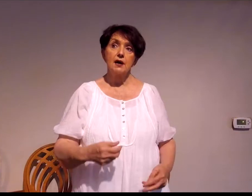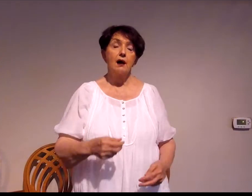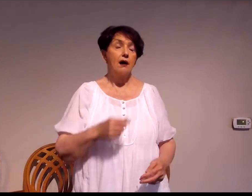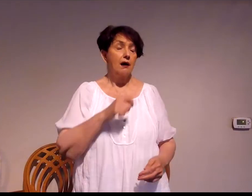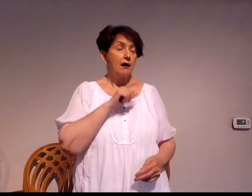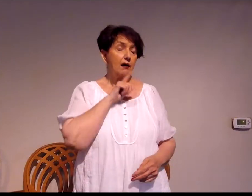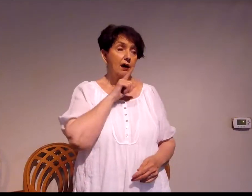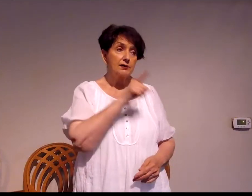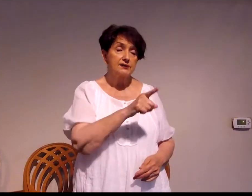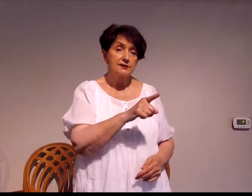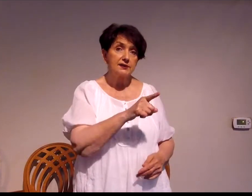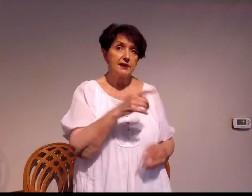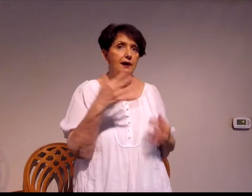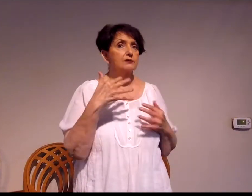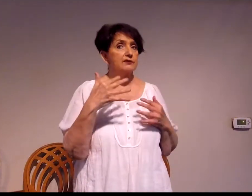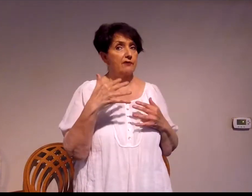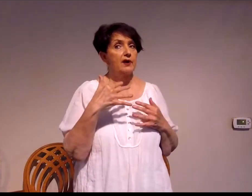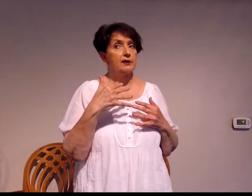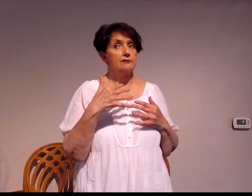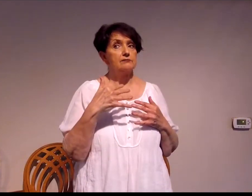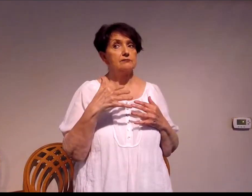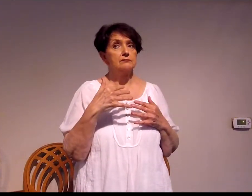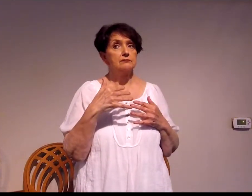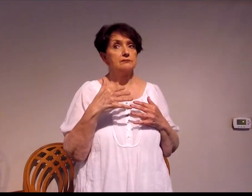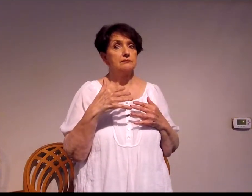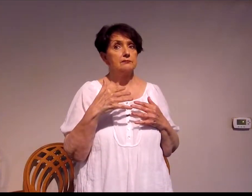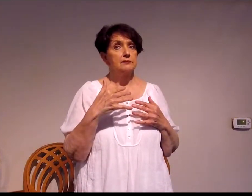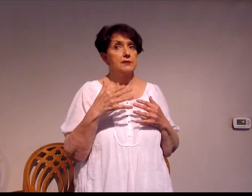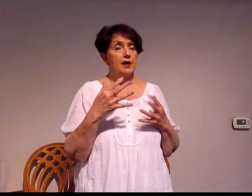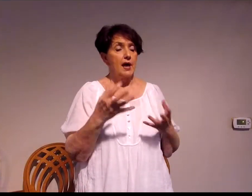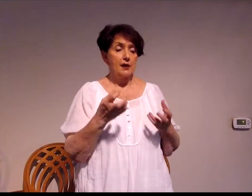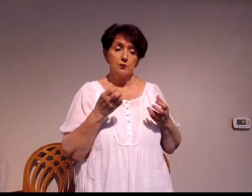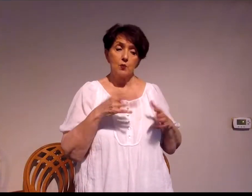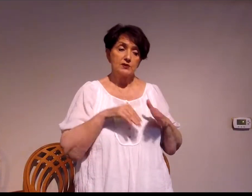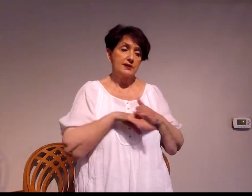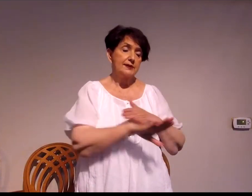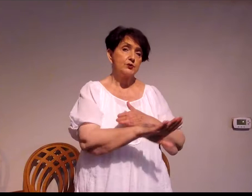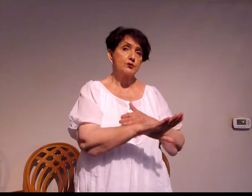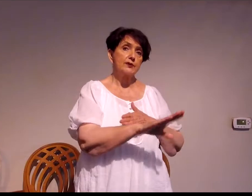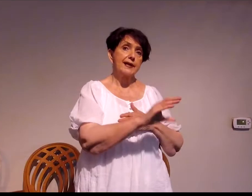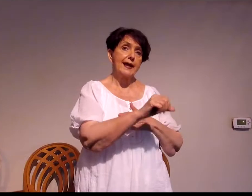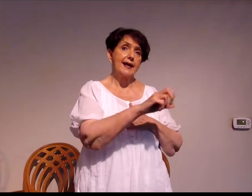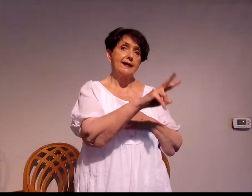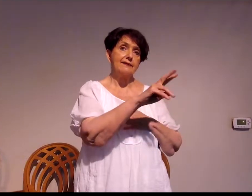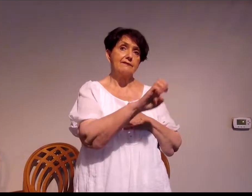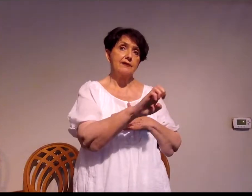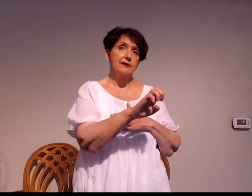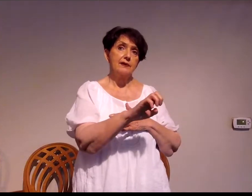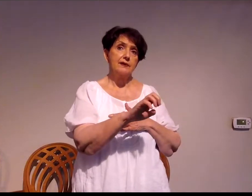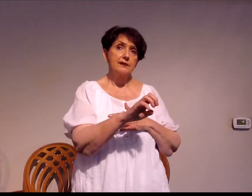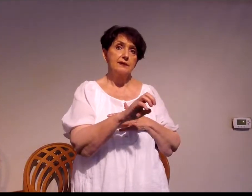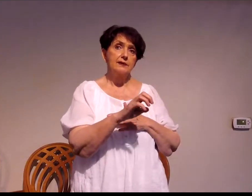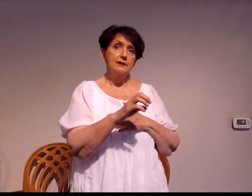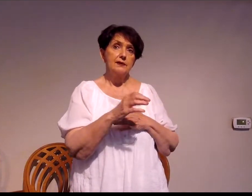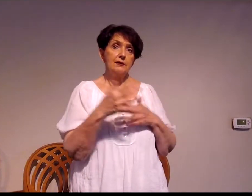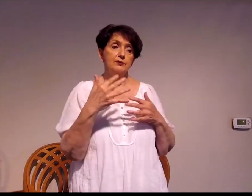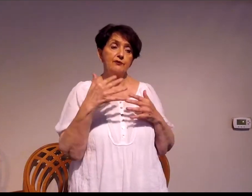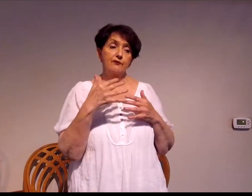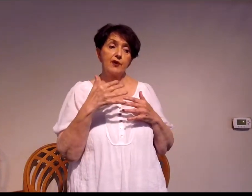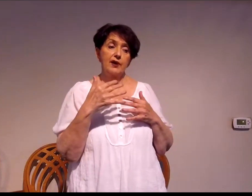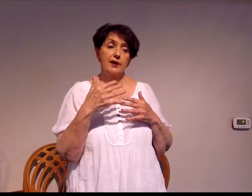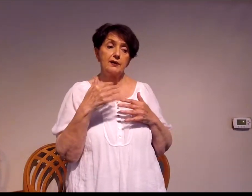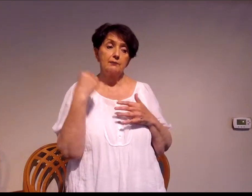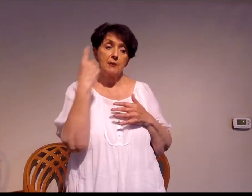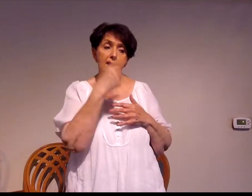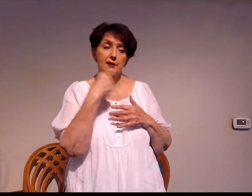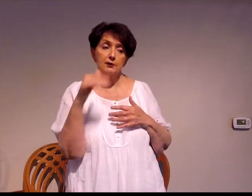afraid of what I would find. I didn't want to go into the cave. I was afraid that I might be in there. And I might look like